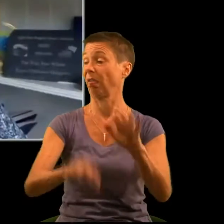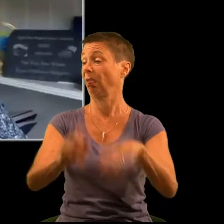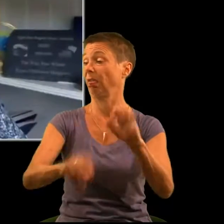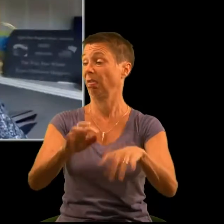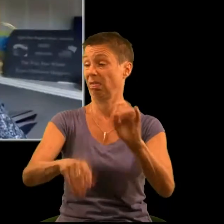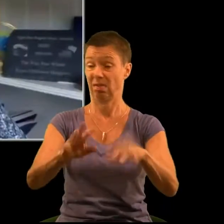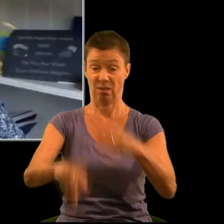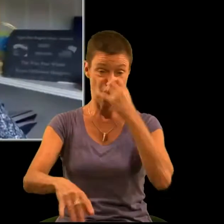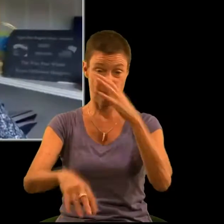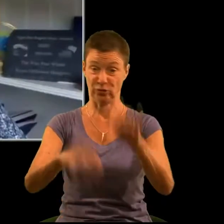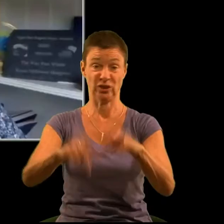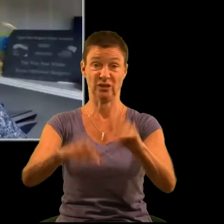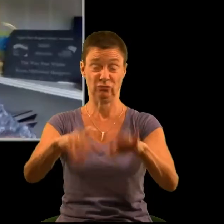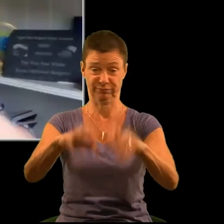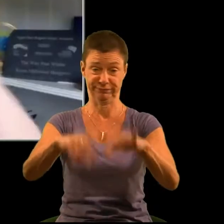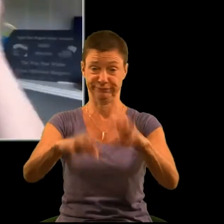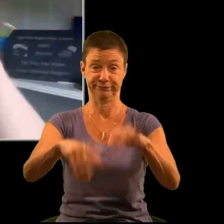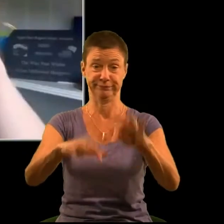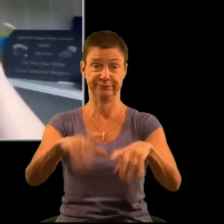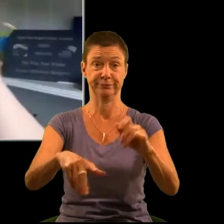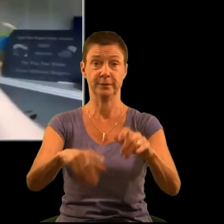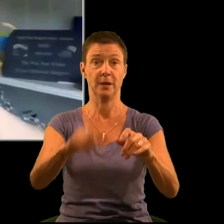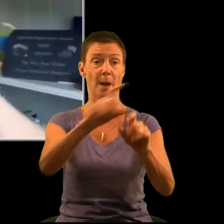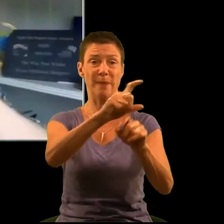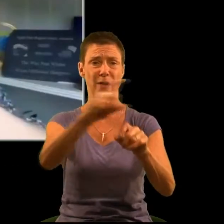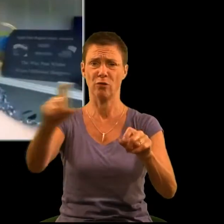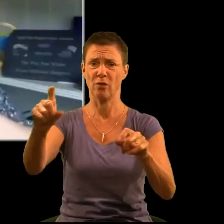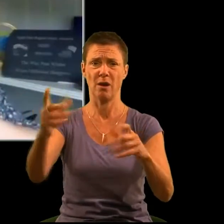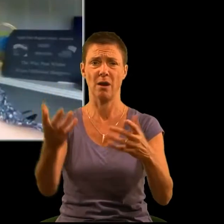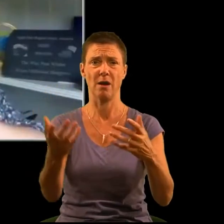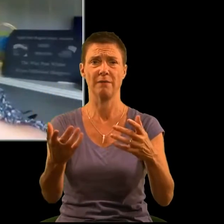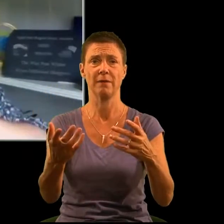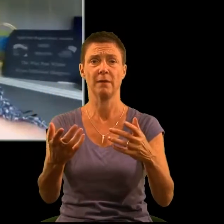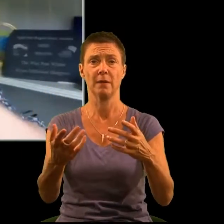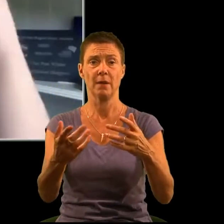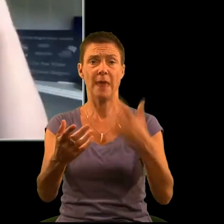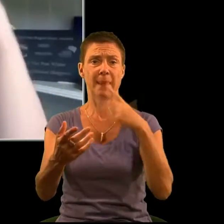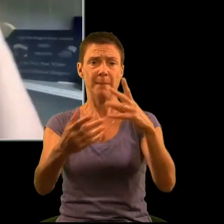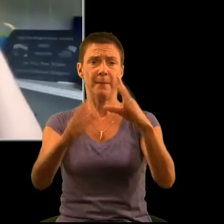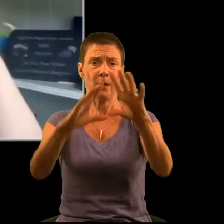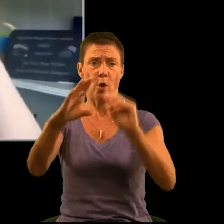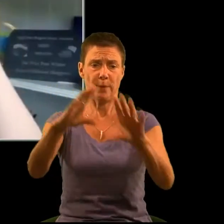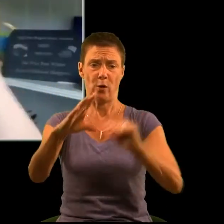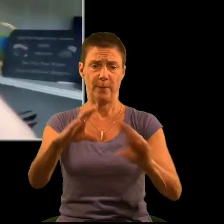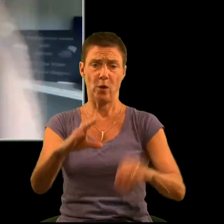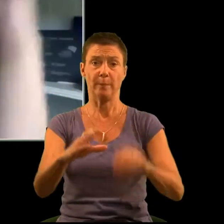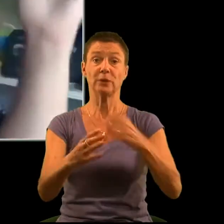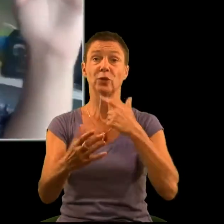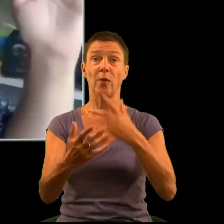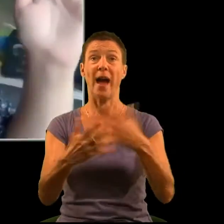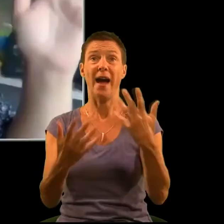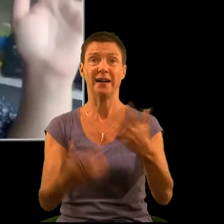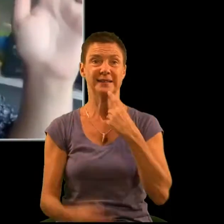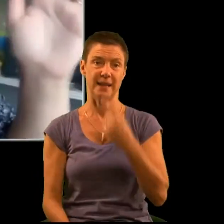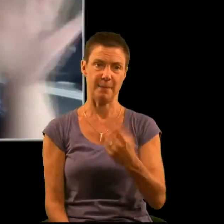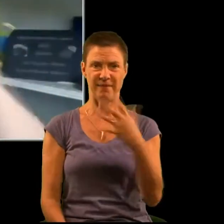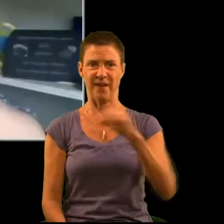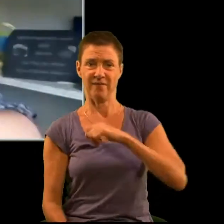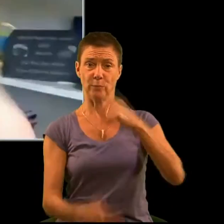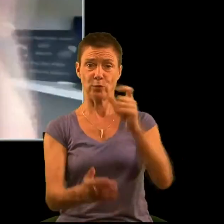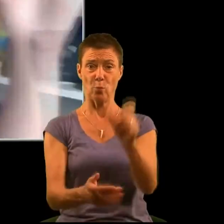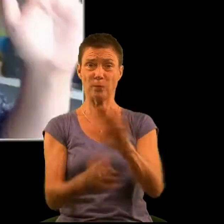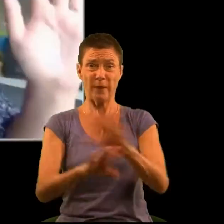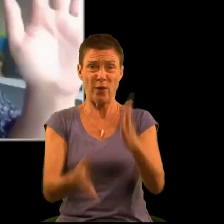write into. I will literally, or I'll write a paragraph and then copy and paste it 100 times so that my document says 5,000 words